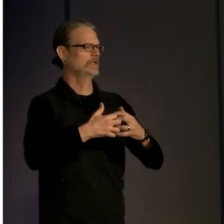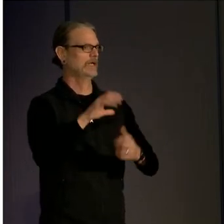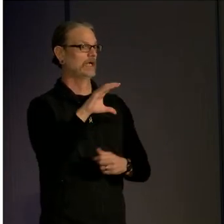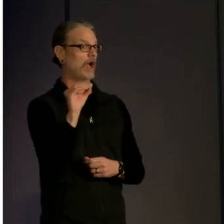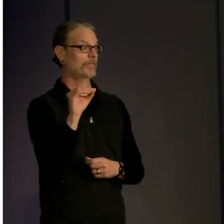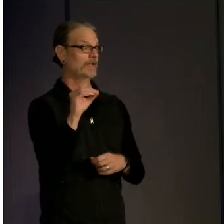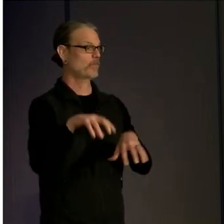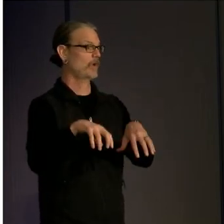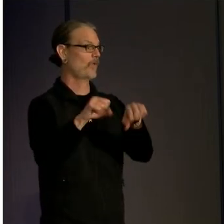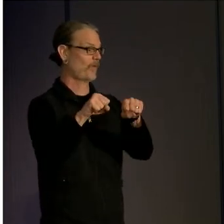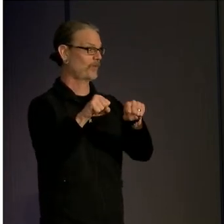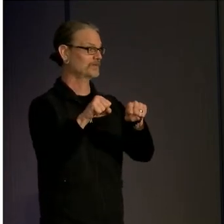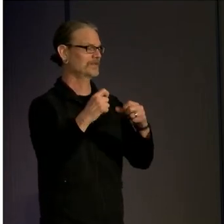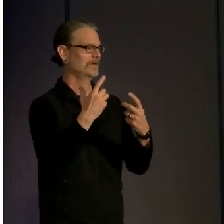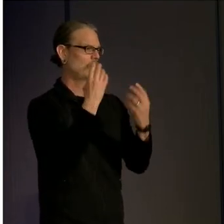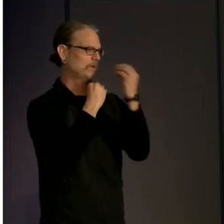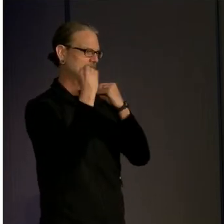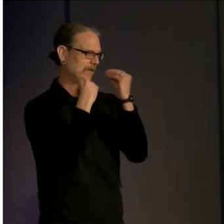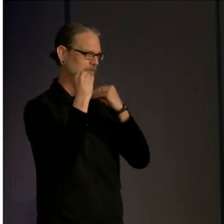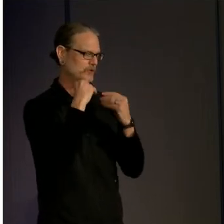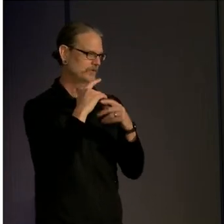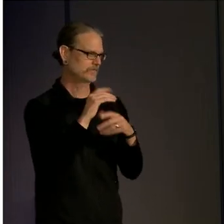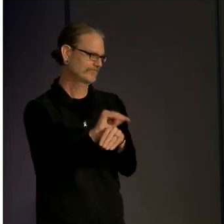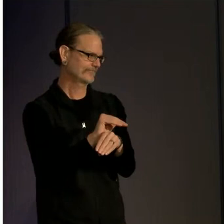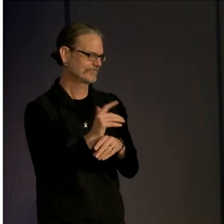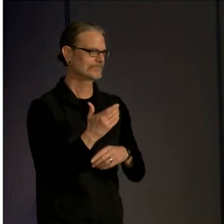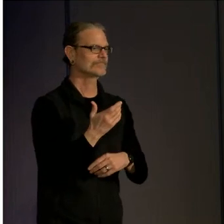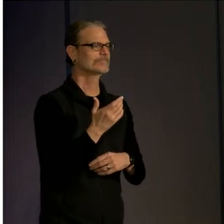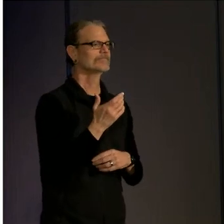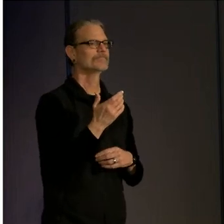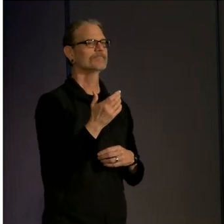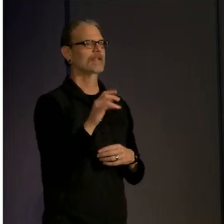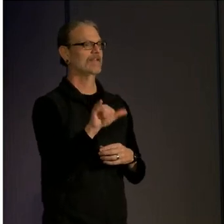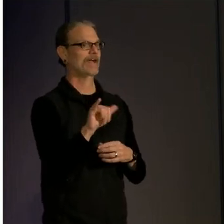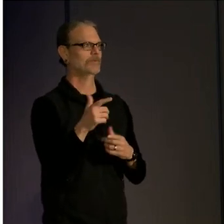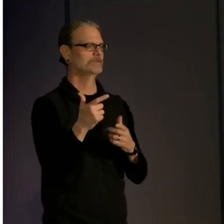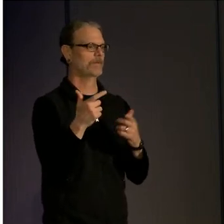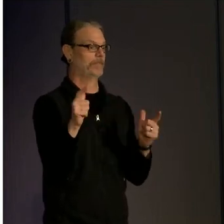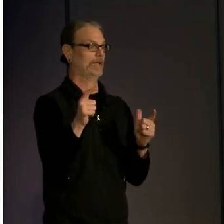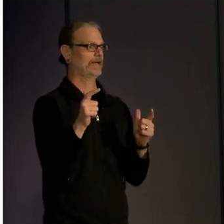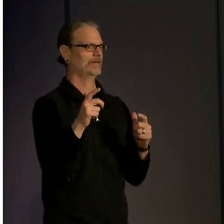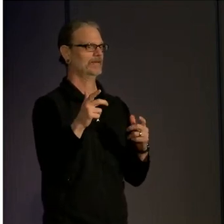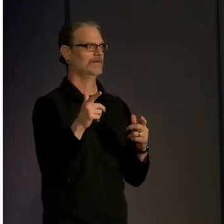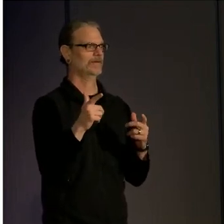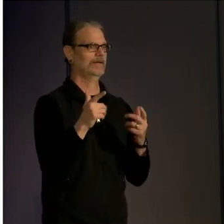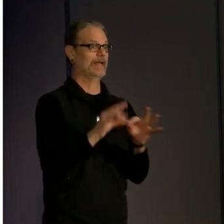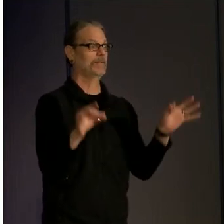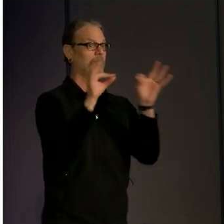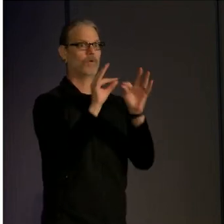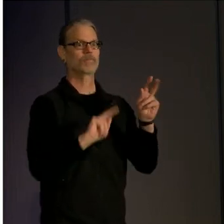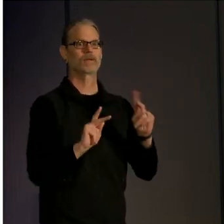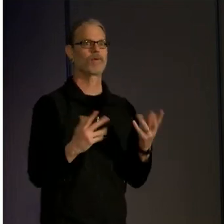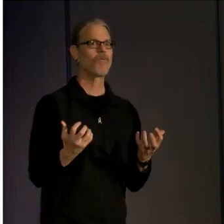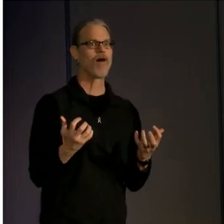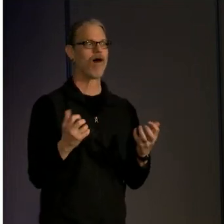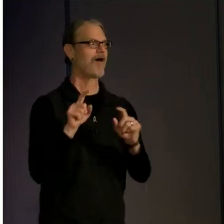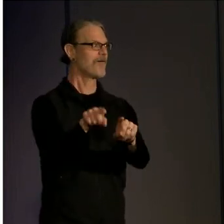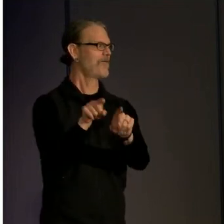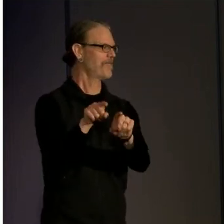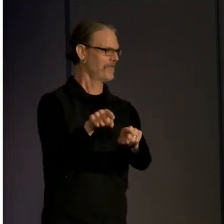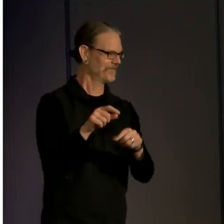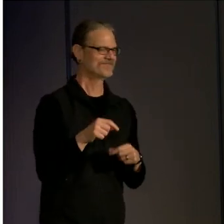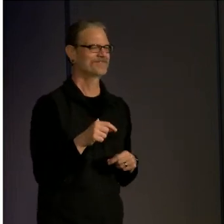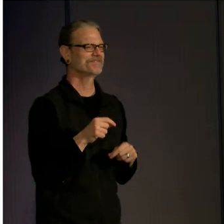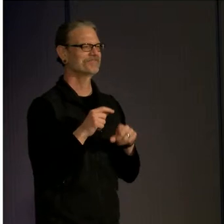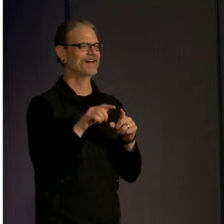host a reception. And that was always like the big ticket item that people would want to do. But outside of any